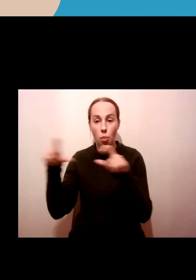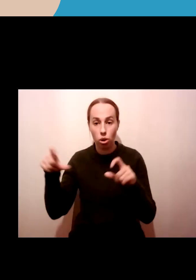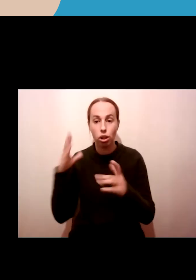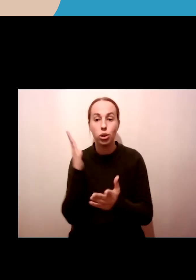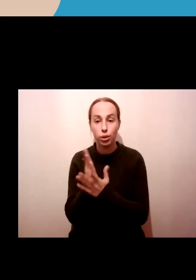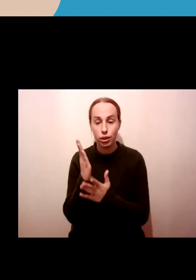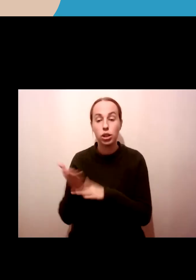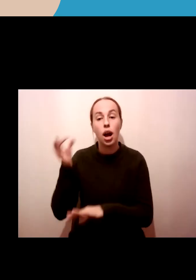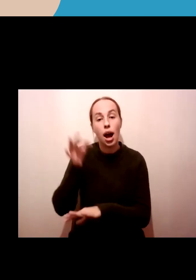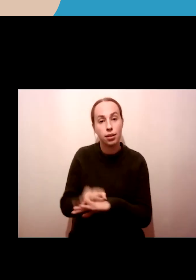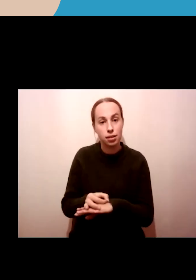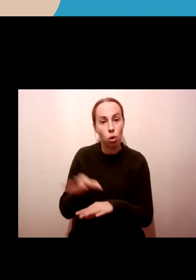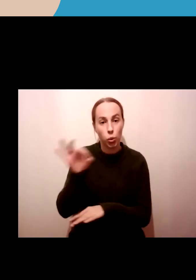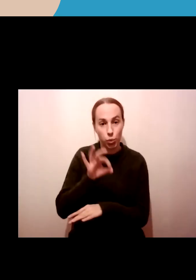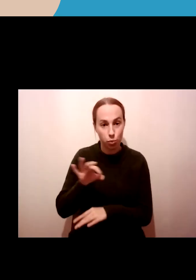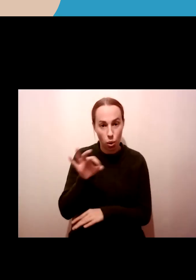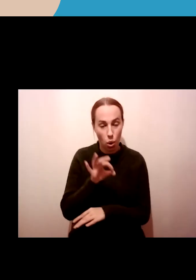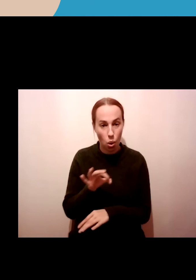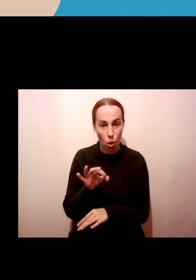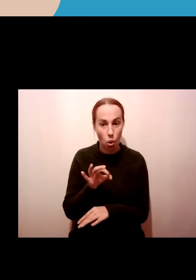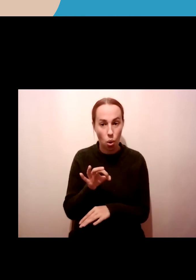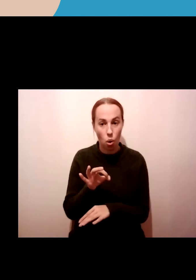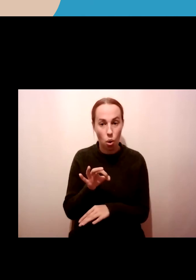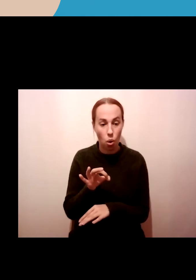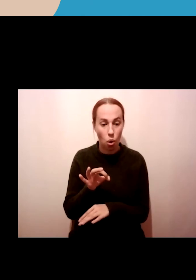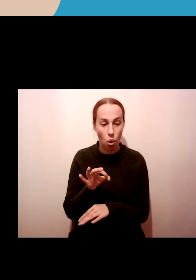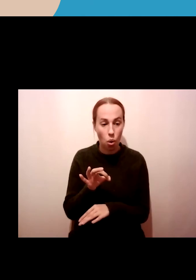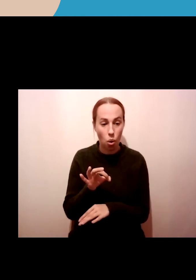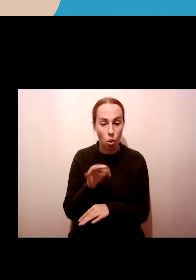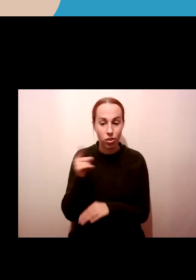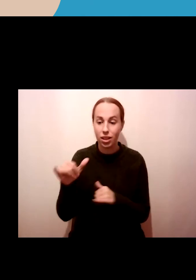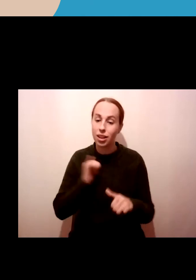Jurgita, you have mentioned that in Sweden,